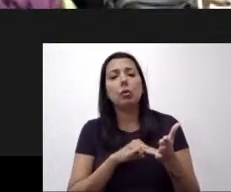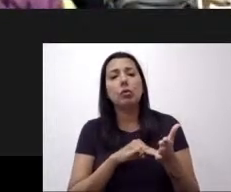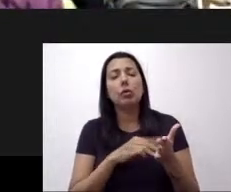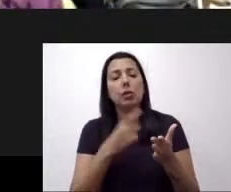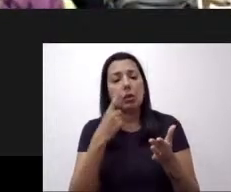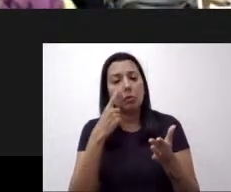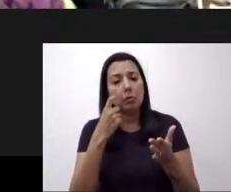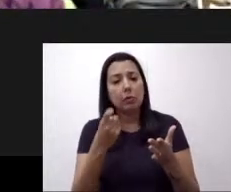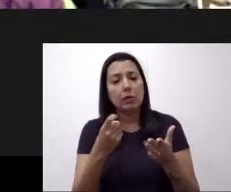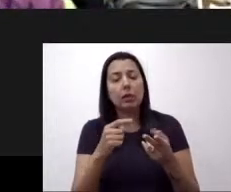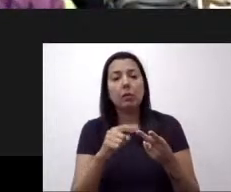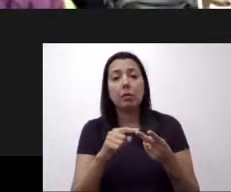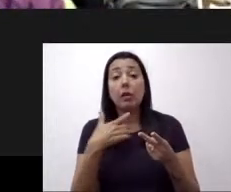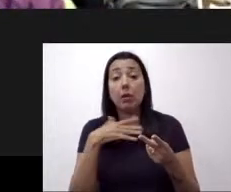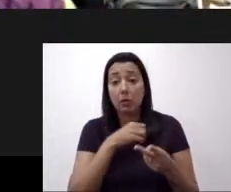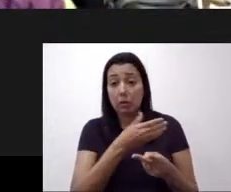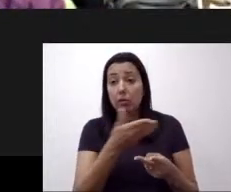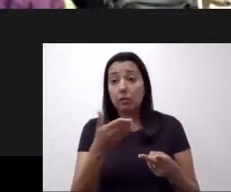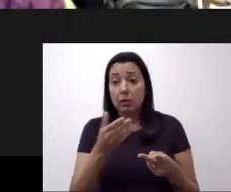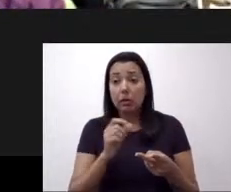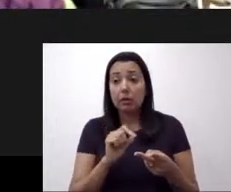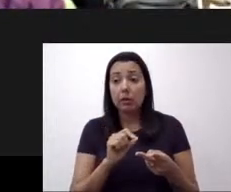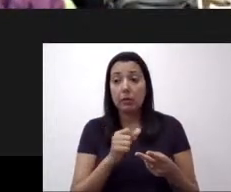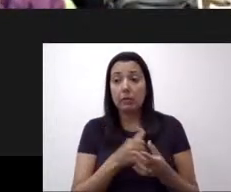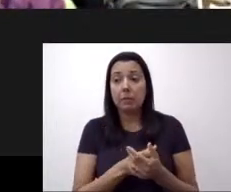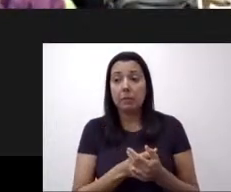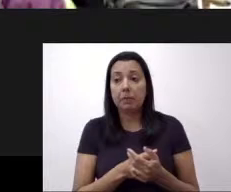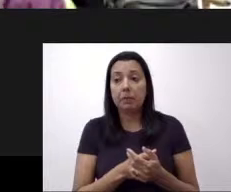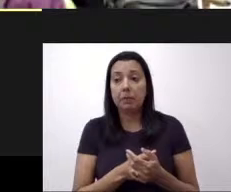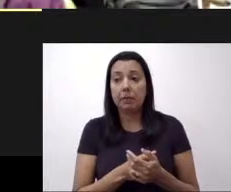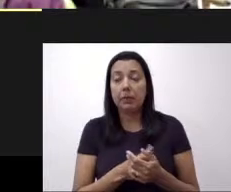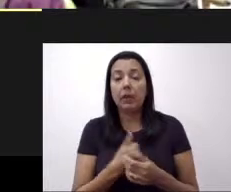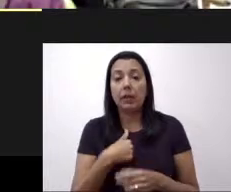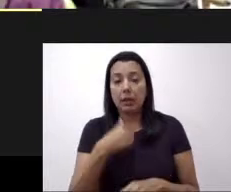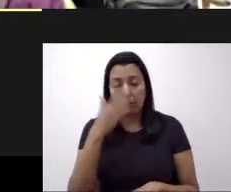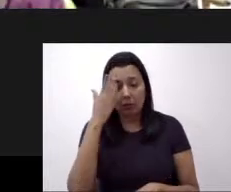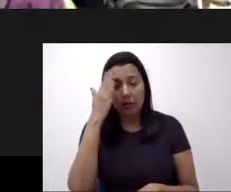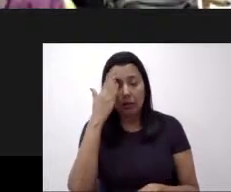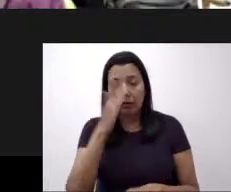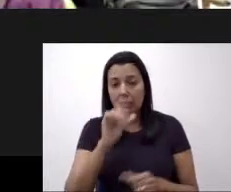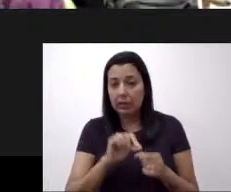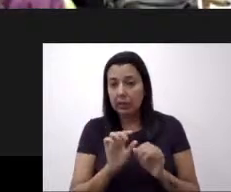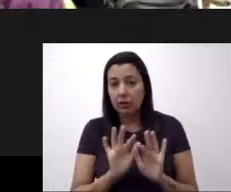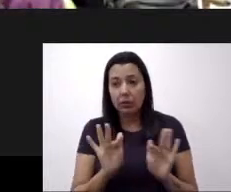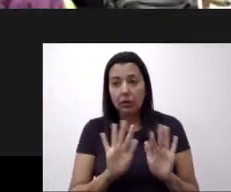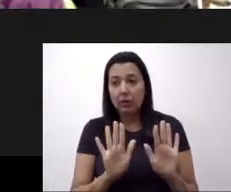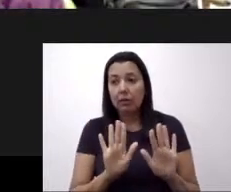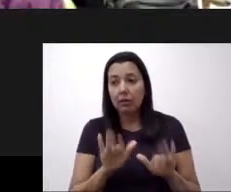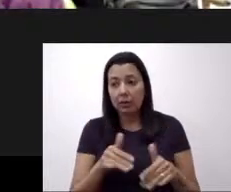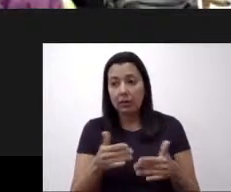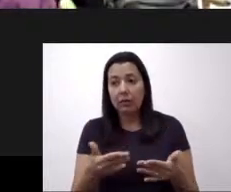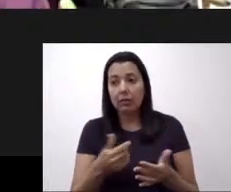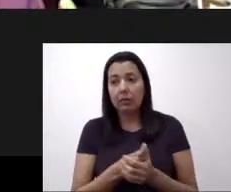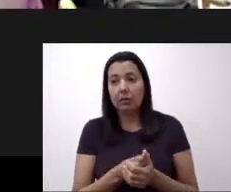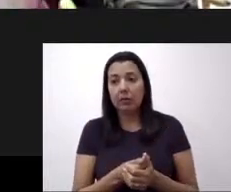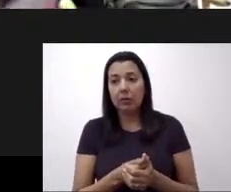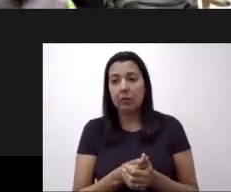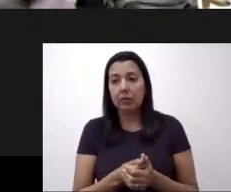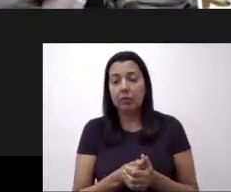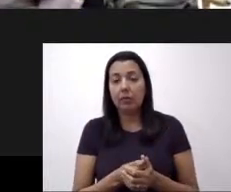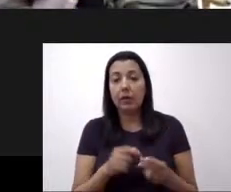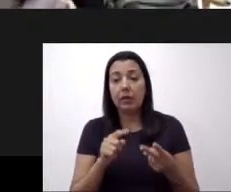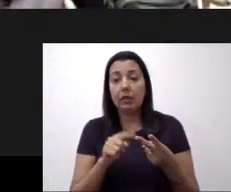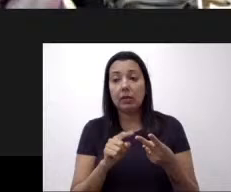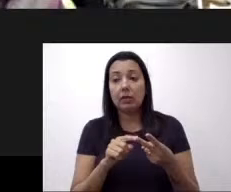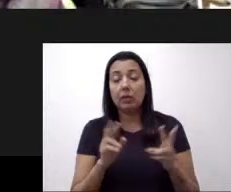not only doing, I know that you are not doing, not only doing observation. The second one is the relation to